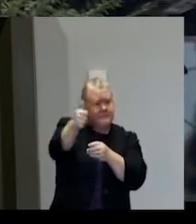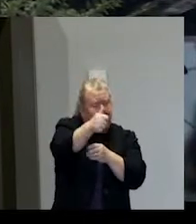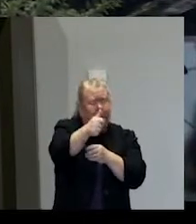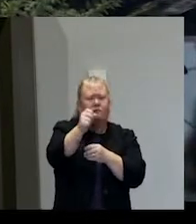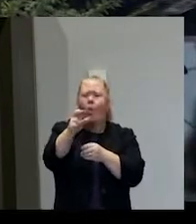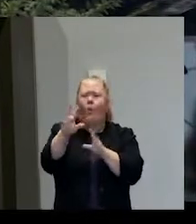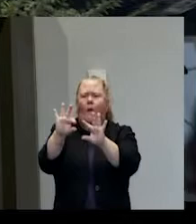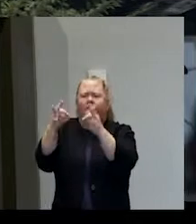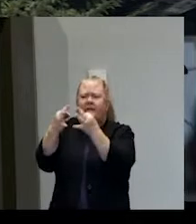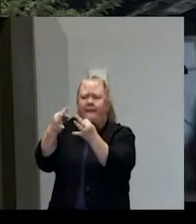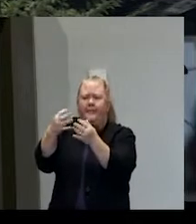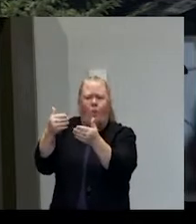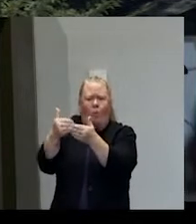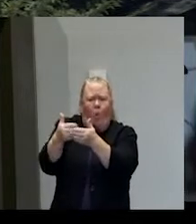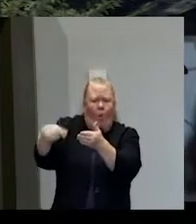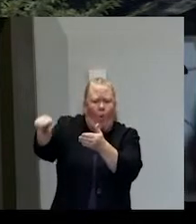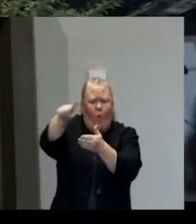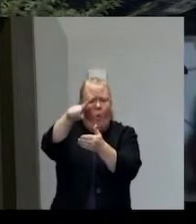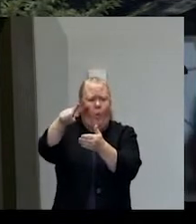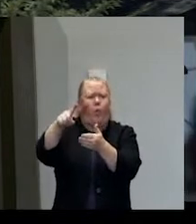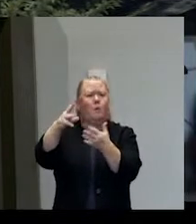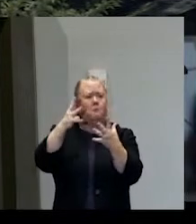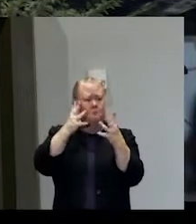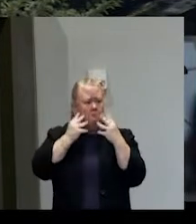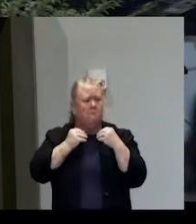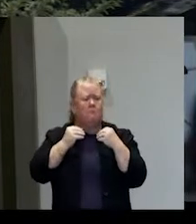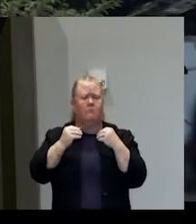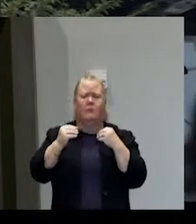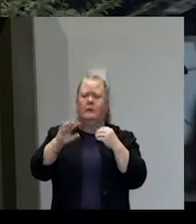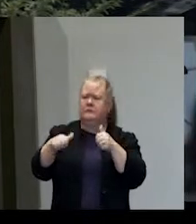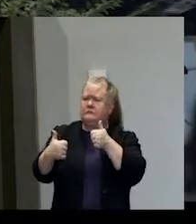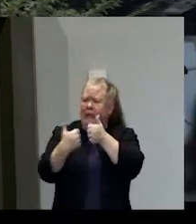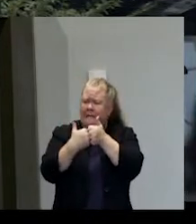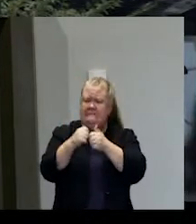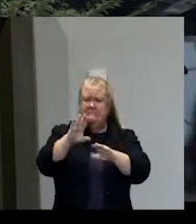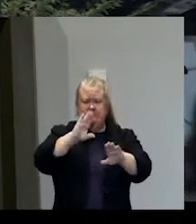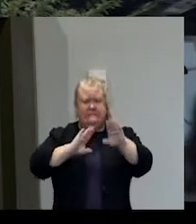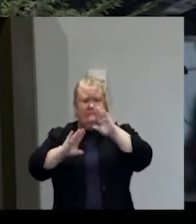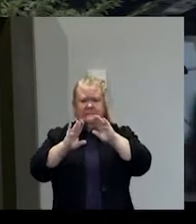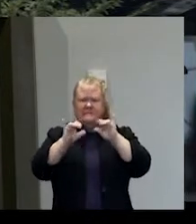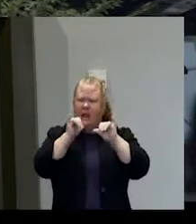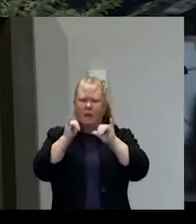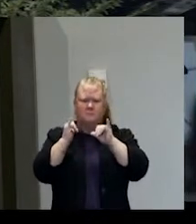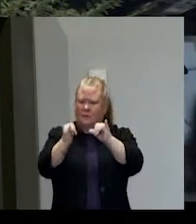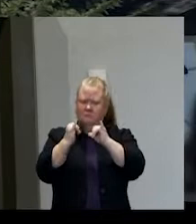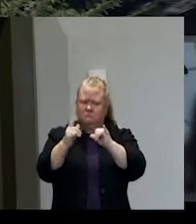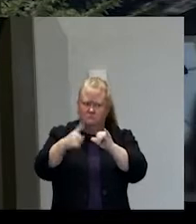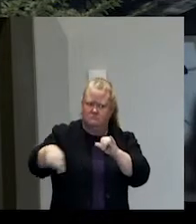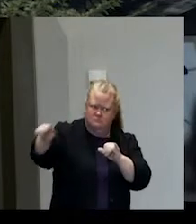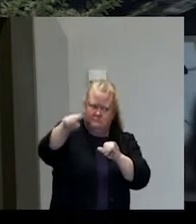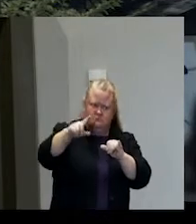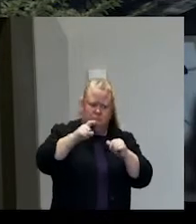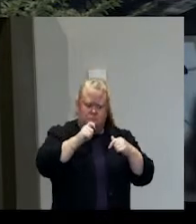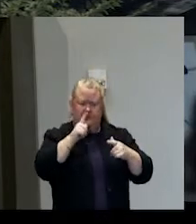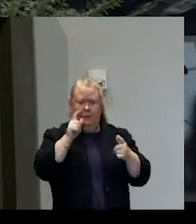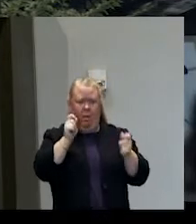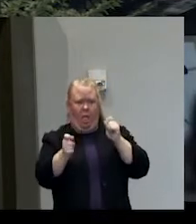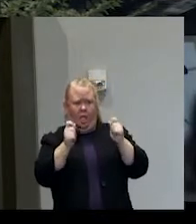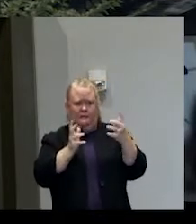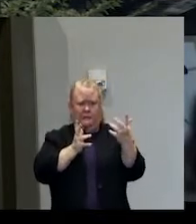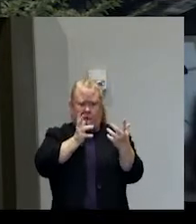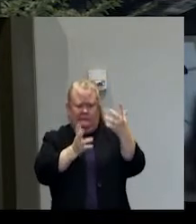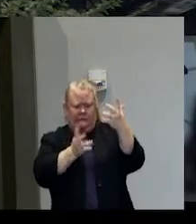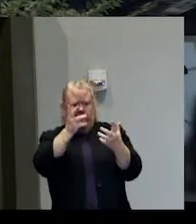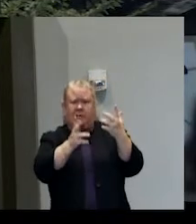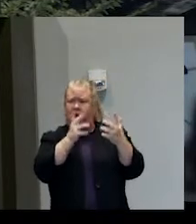a family member or someone close to them that has to deal with challenges that aren't typical to other people, that had to learn how to adapt in situations that weren't necessarily